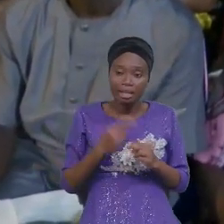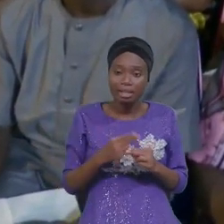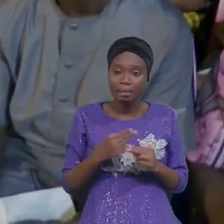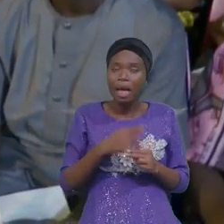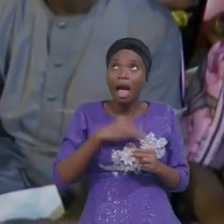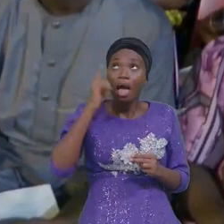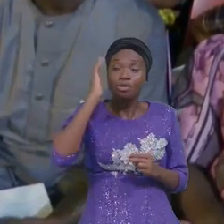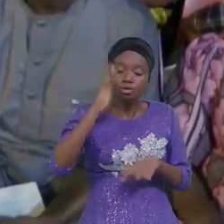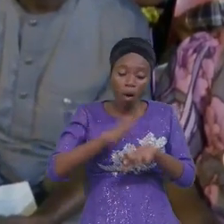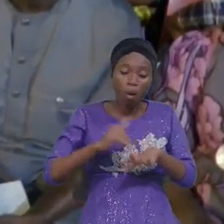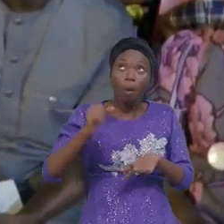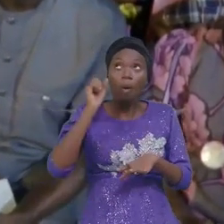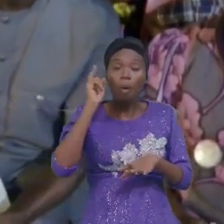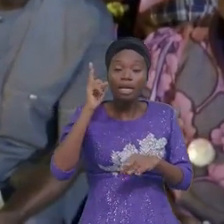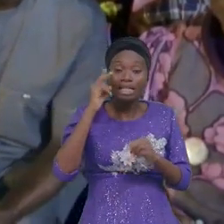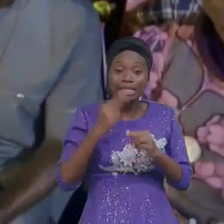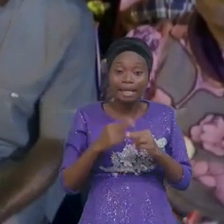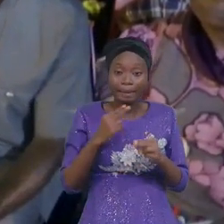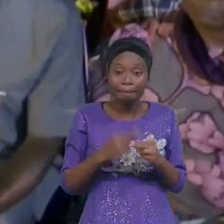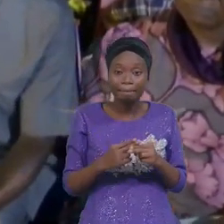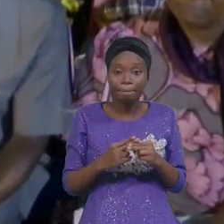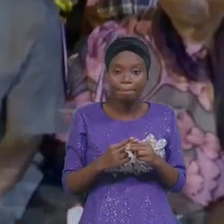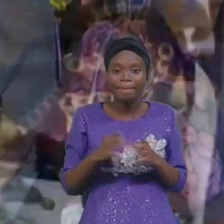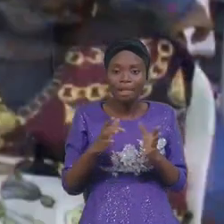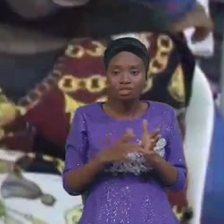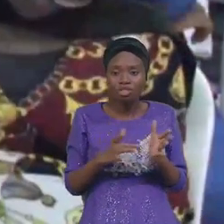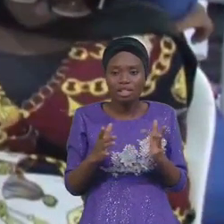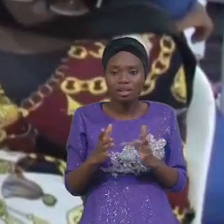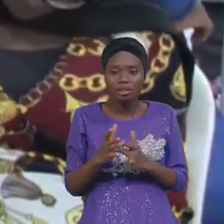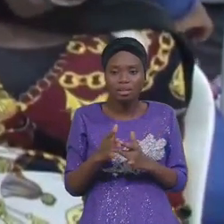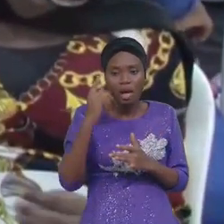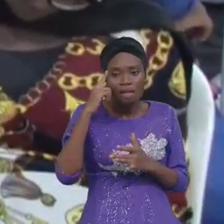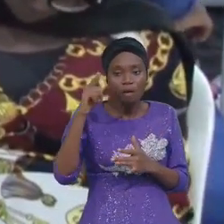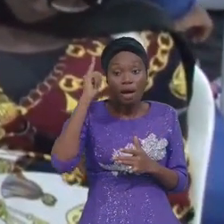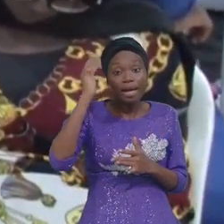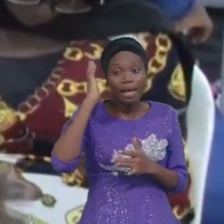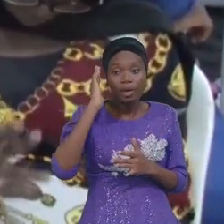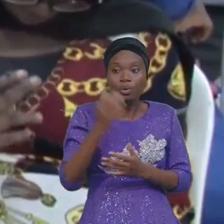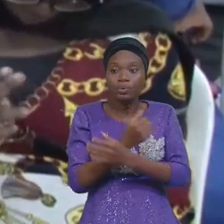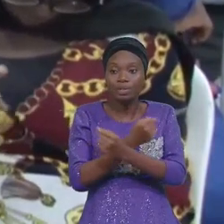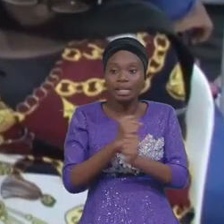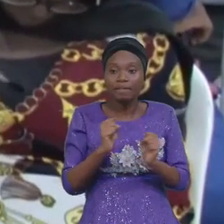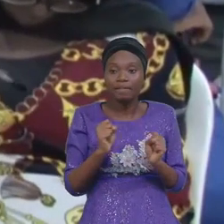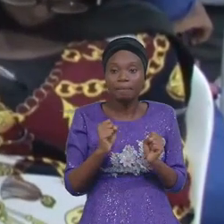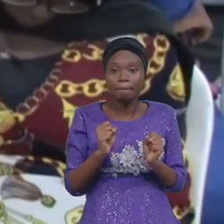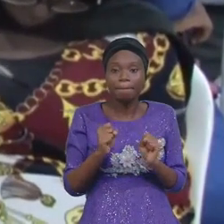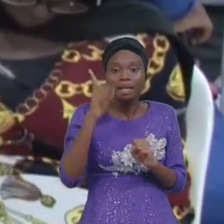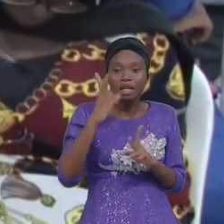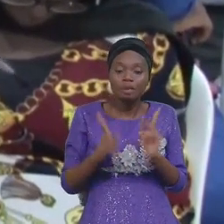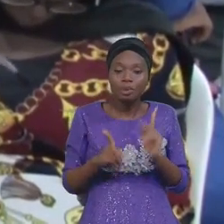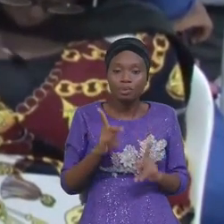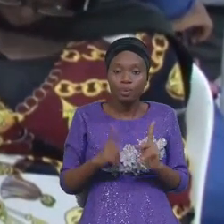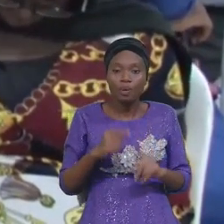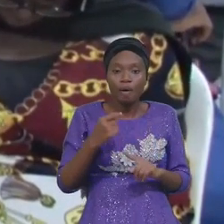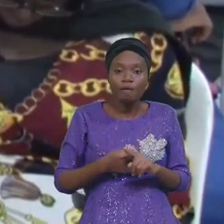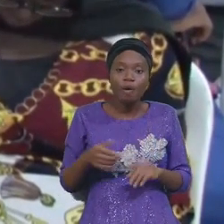call his name Jesus, for he shall save his people from